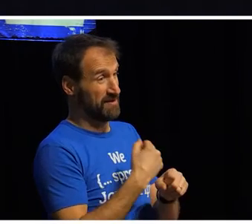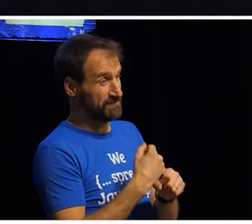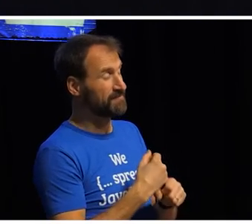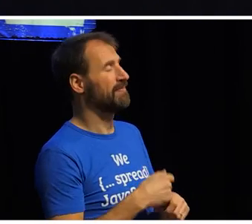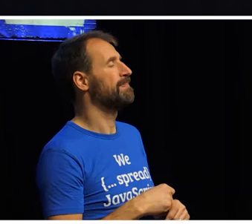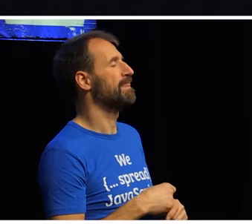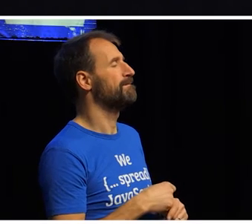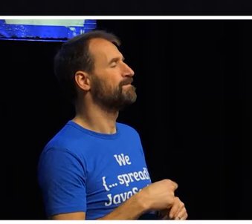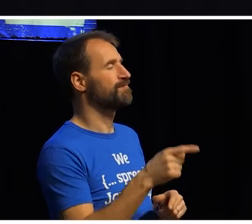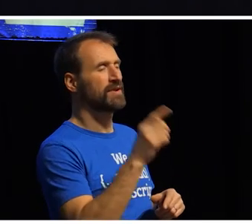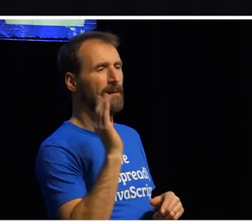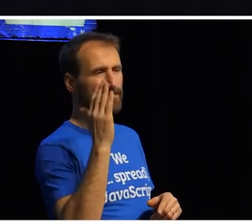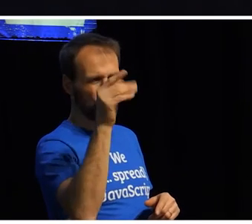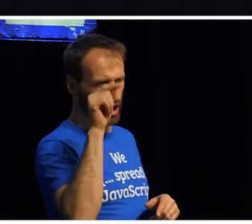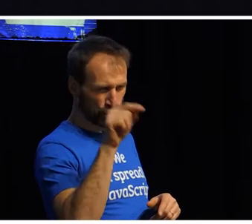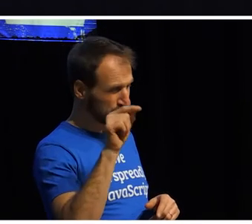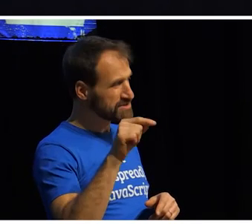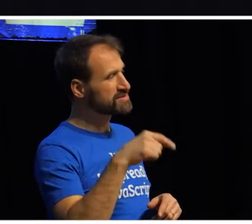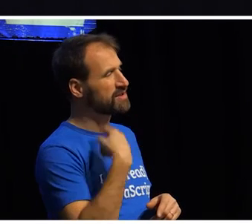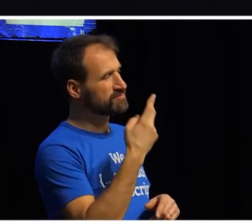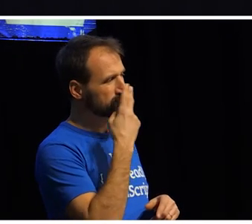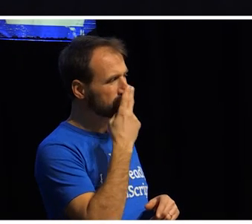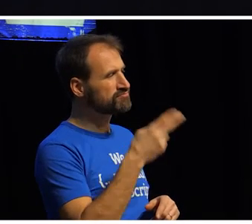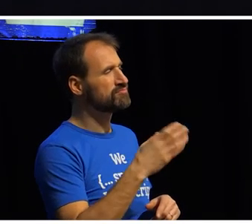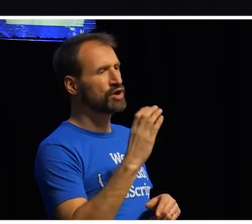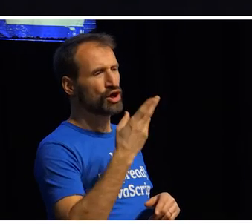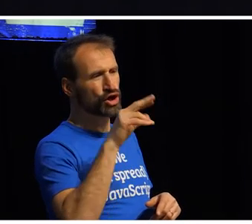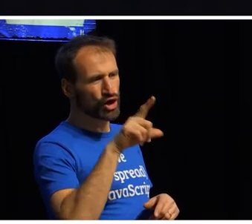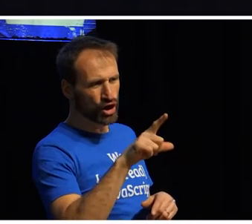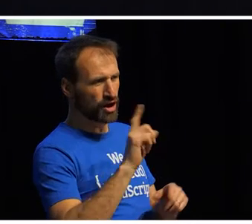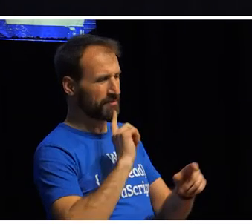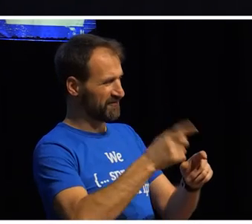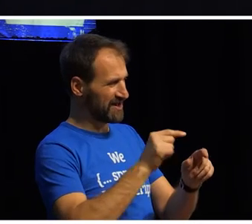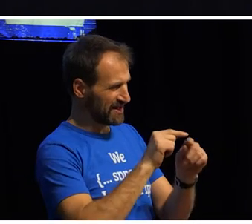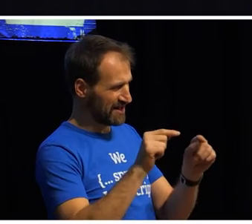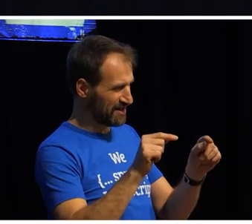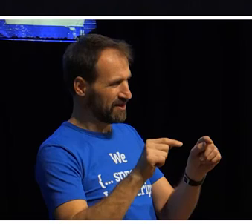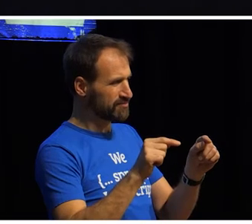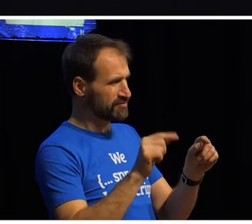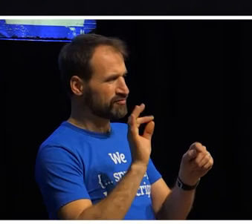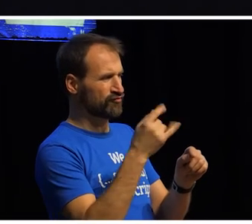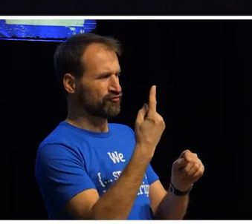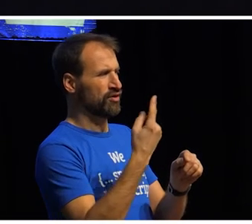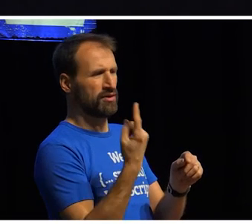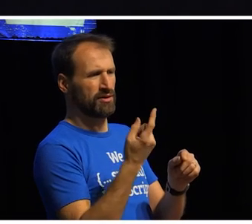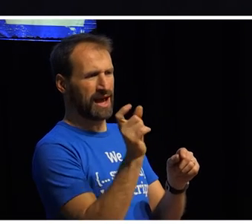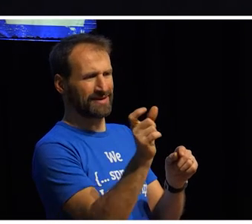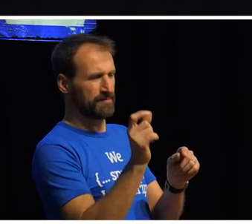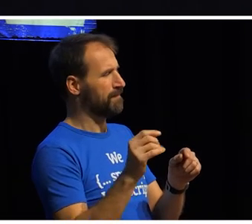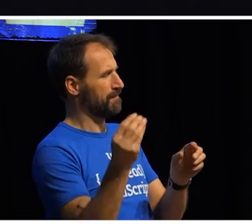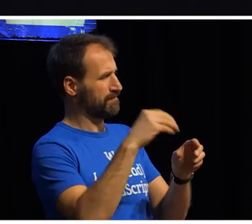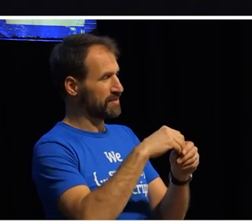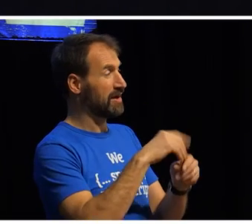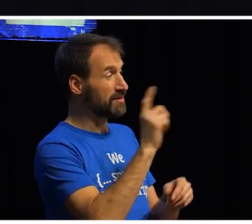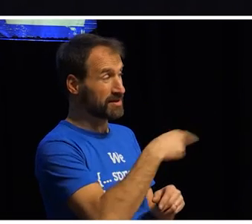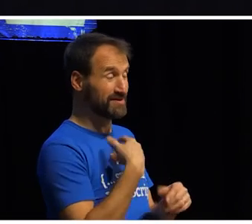to the browser so we've already seen that we can do a curl command to invoke an item but what we will do is our application like many node